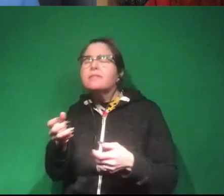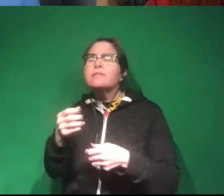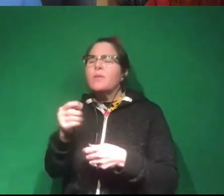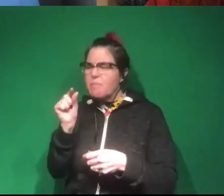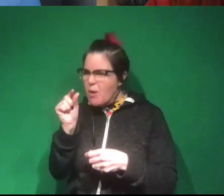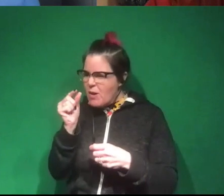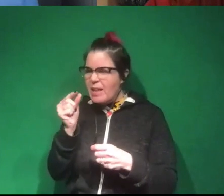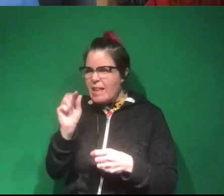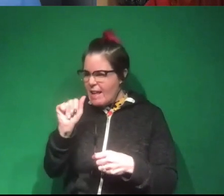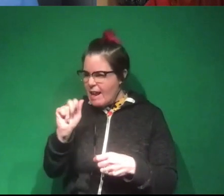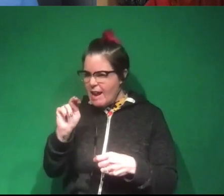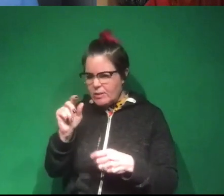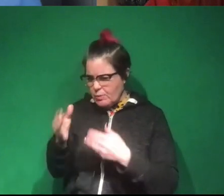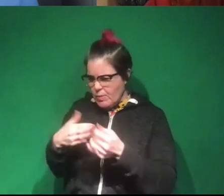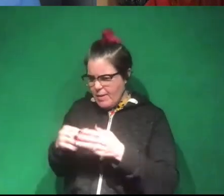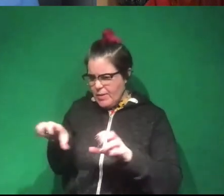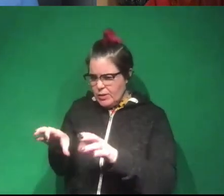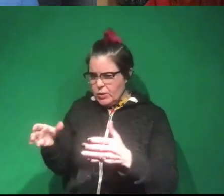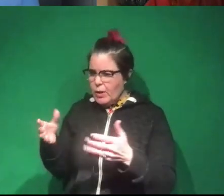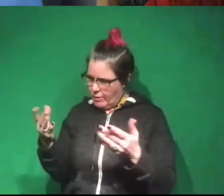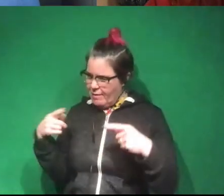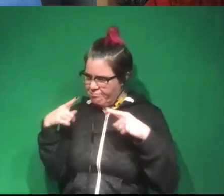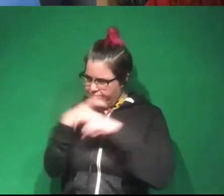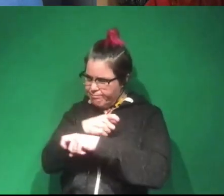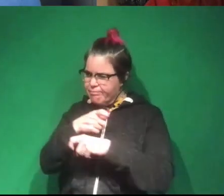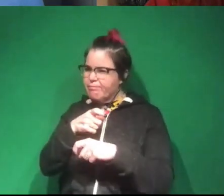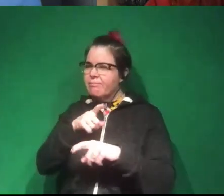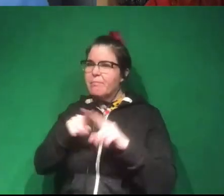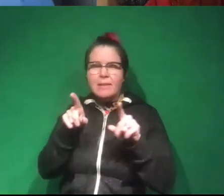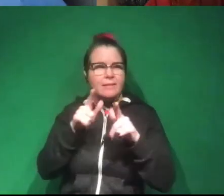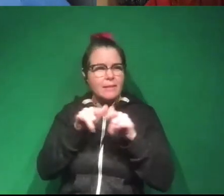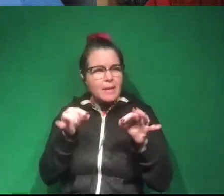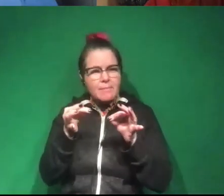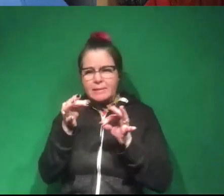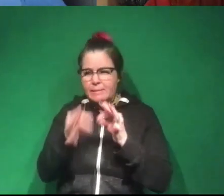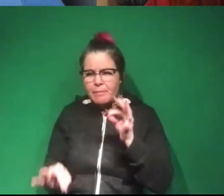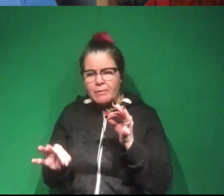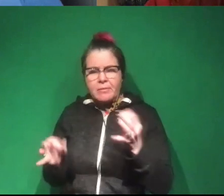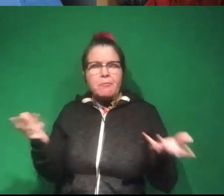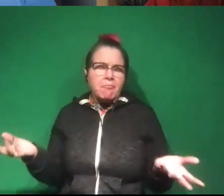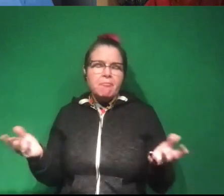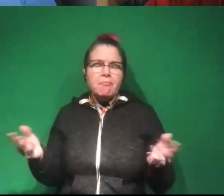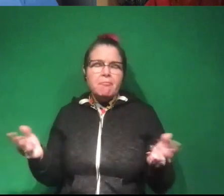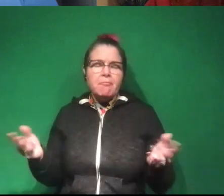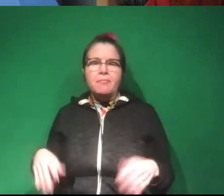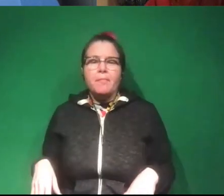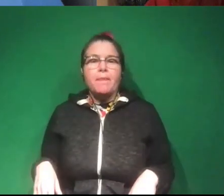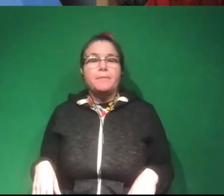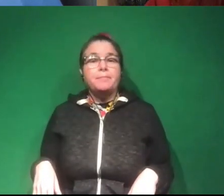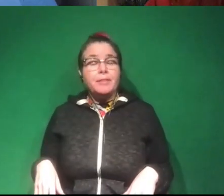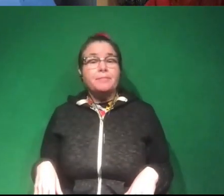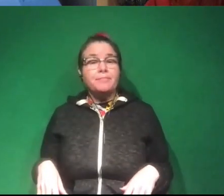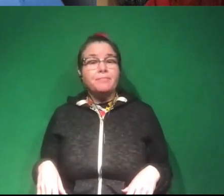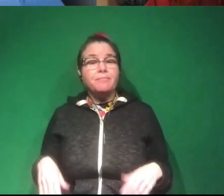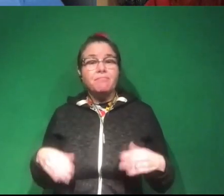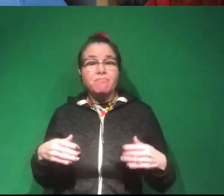ants doing whatever they're doing so complex, but a simple task at the same time. So yeah, with that, I'd